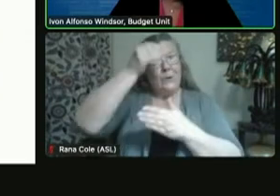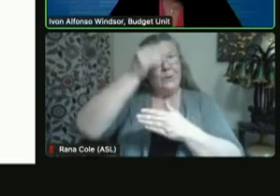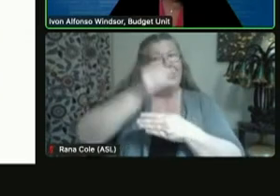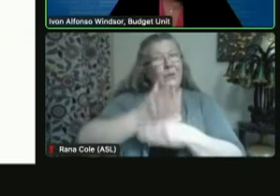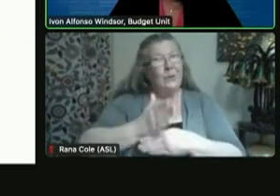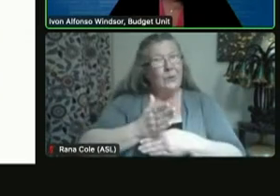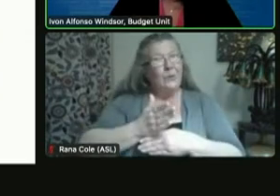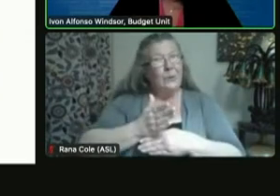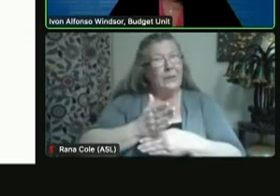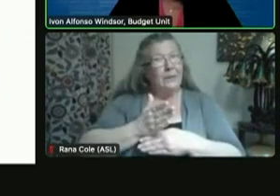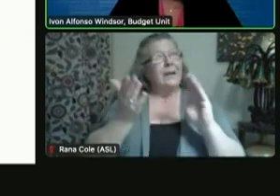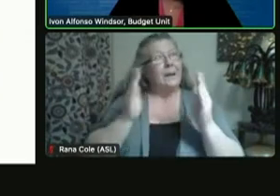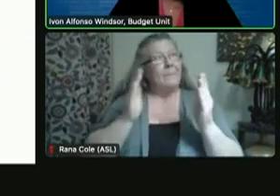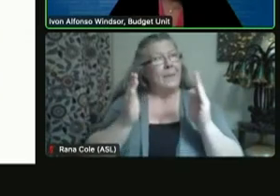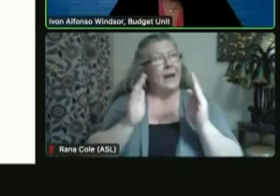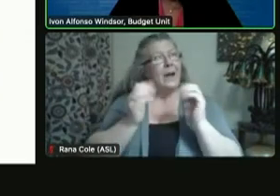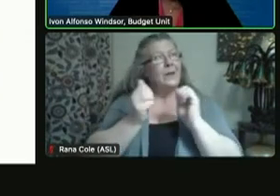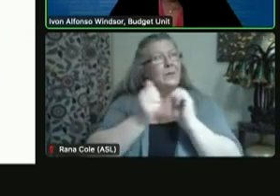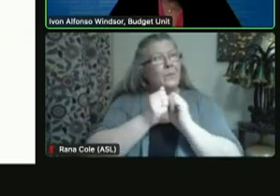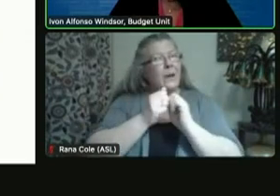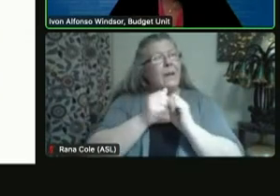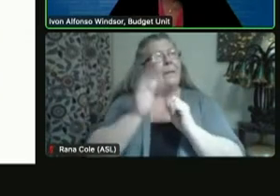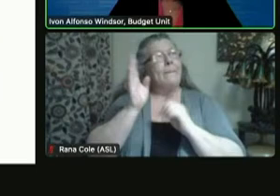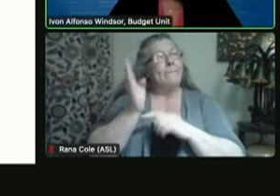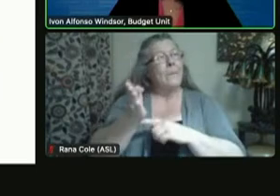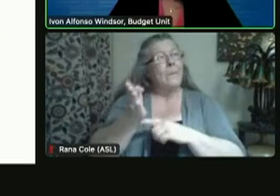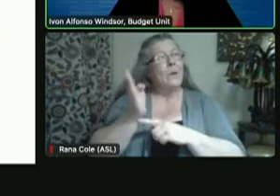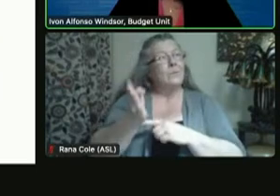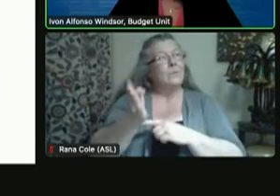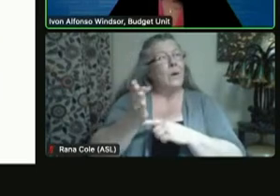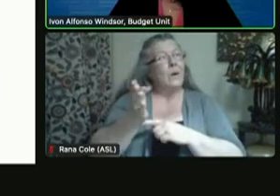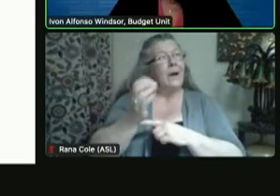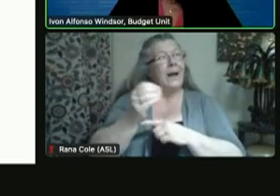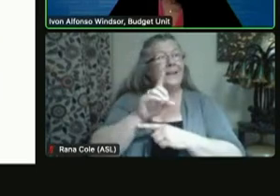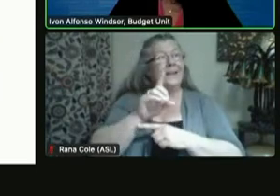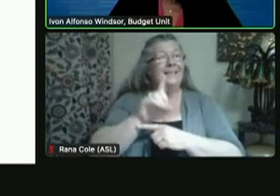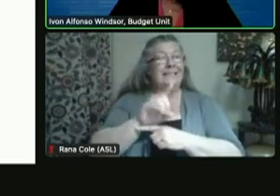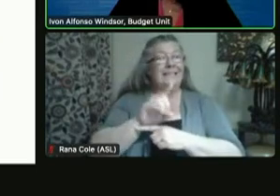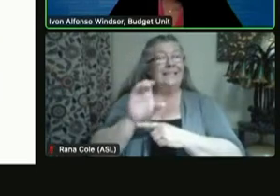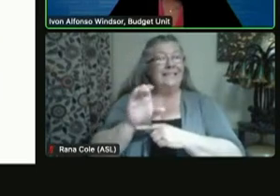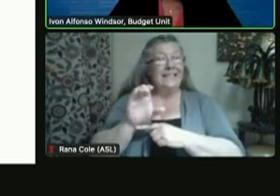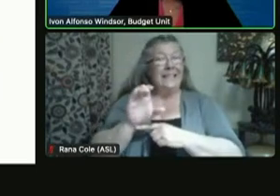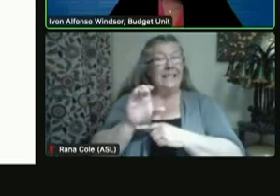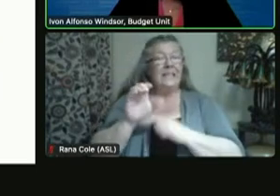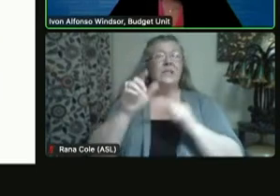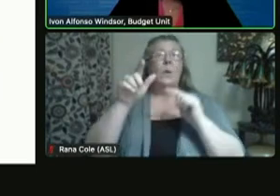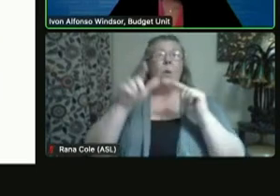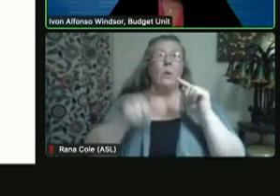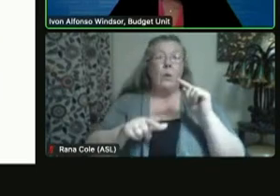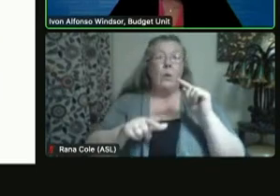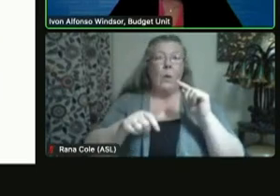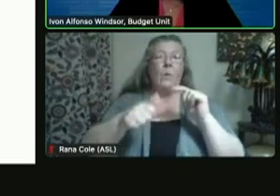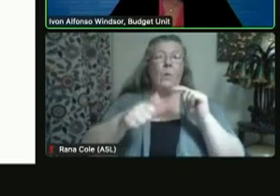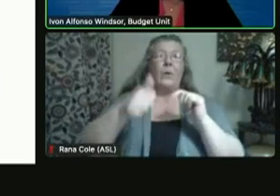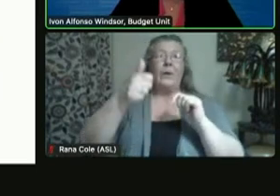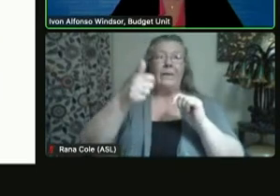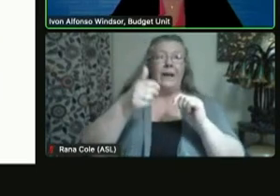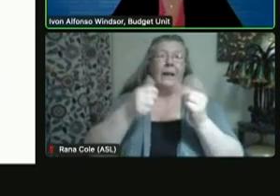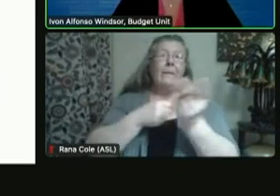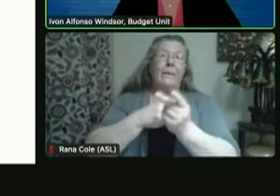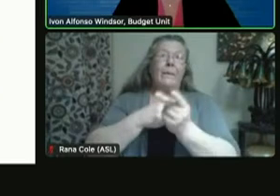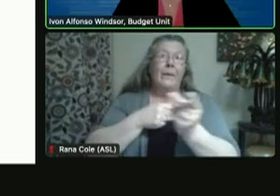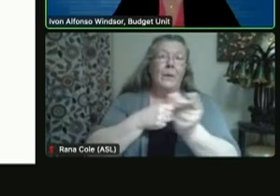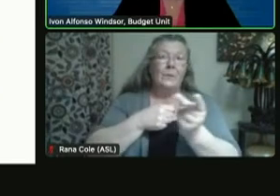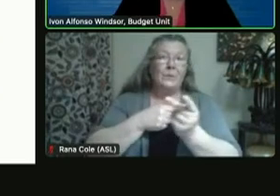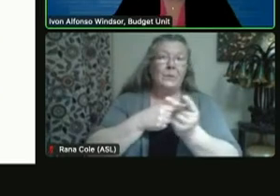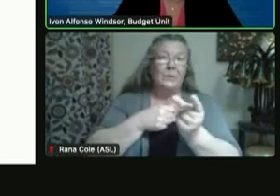City Public Schools and DC Public Schools is lower. It's lower than those two, and it's slightly higher than some of other districts